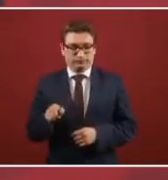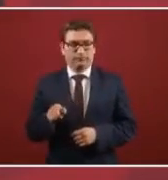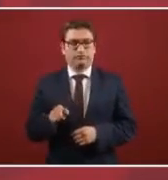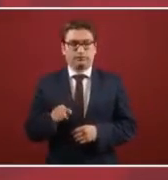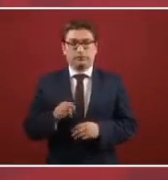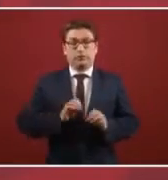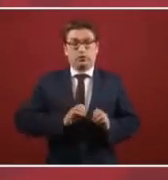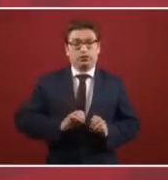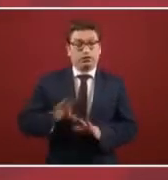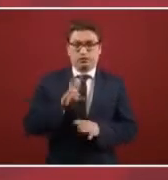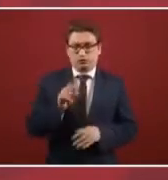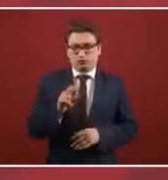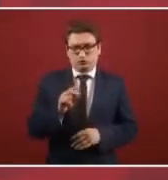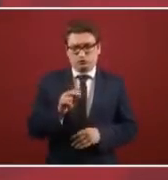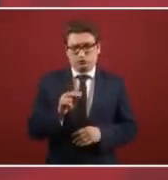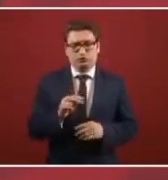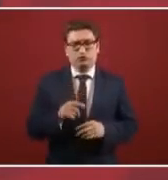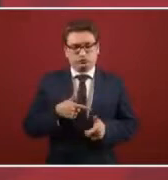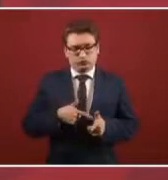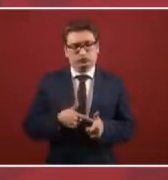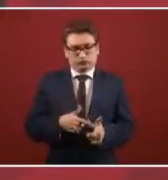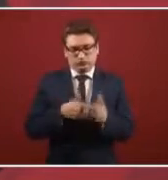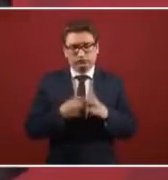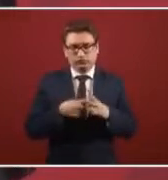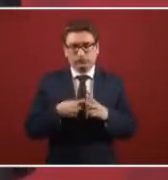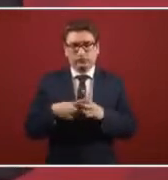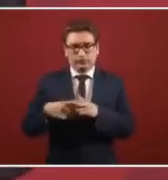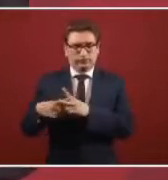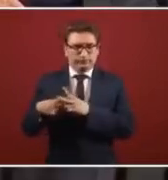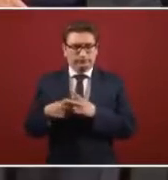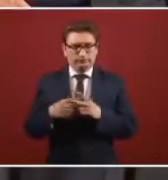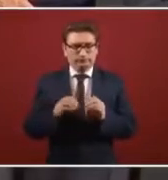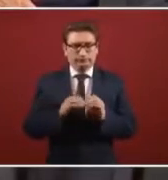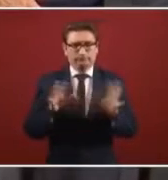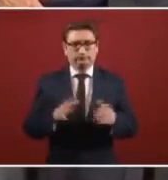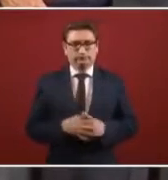hacer Not la that, medición. not that they stopped doing the Es mediation.